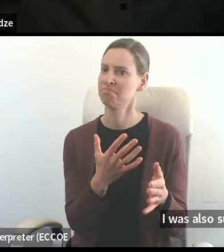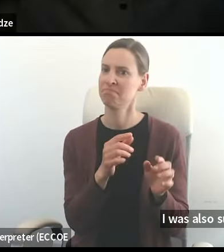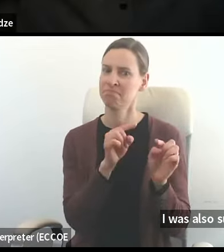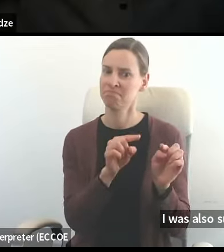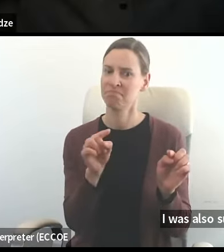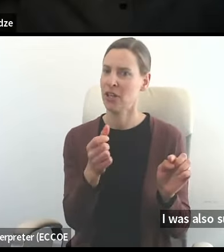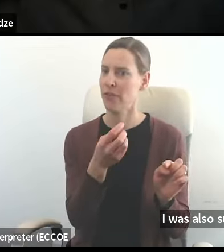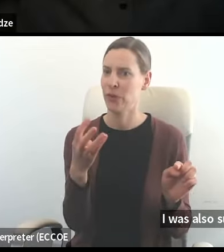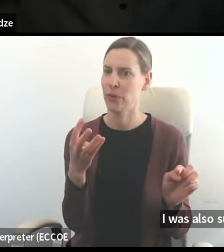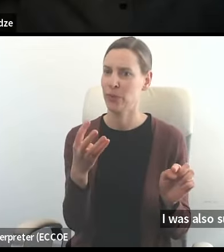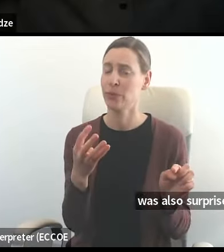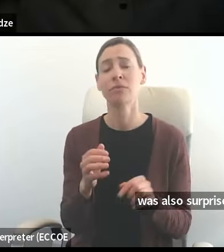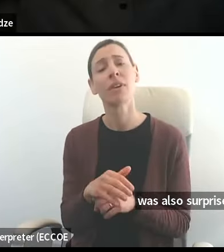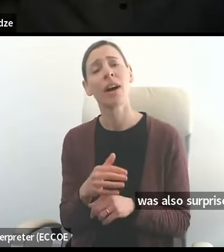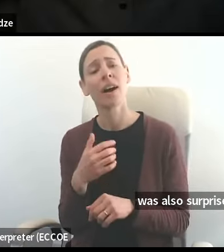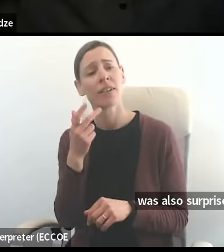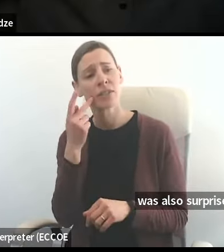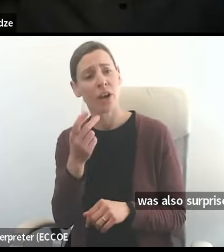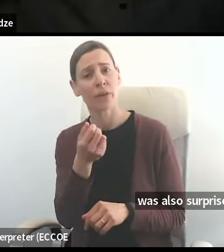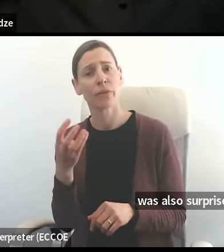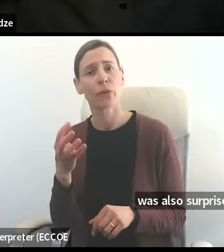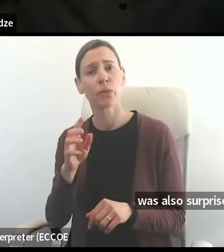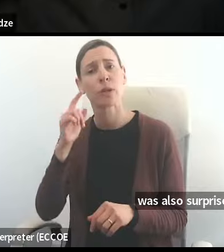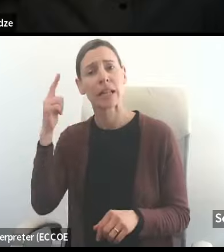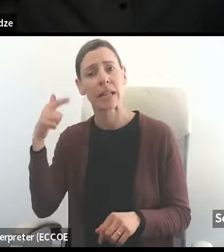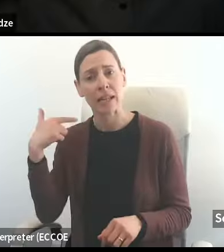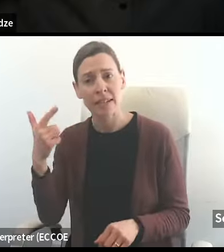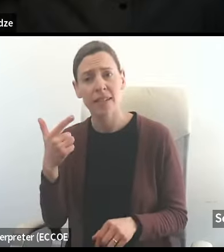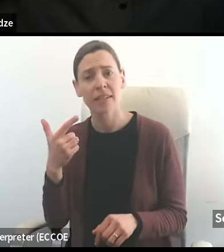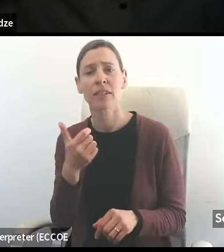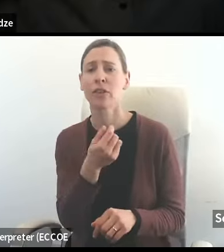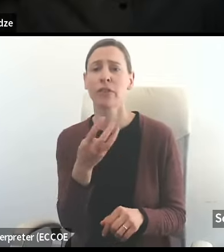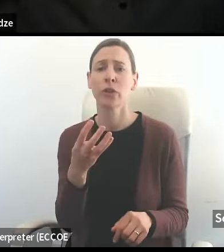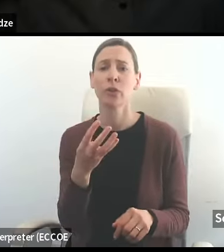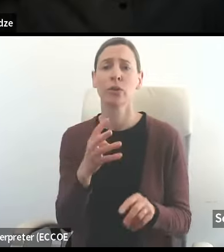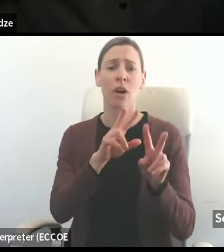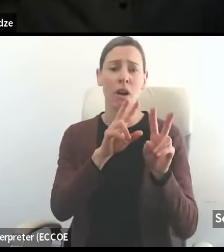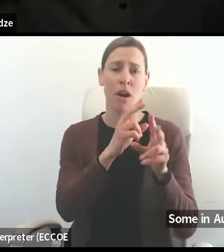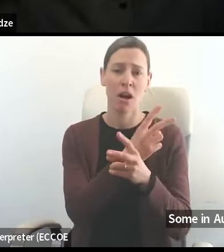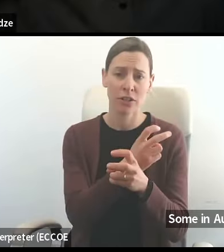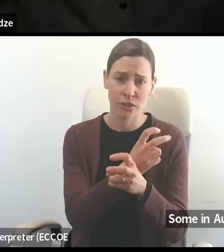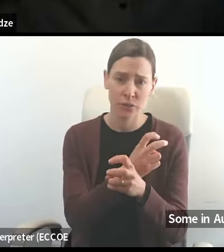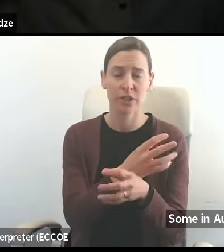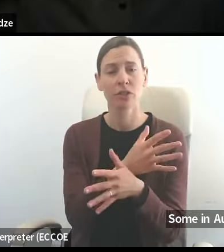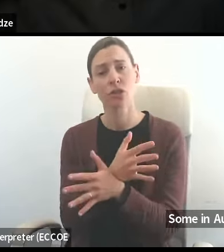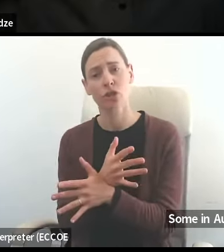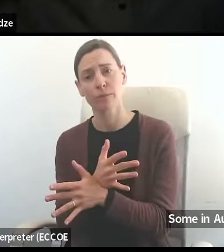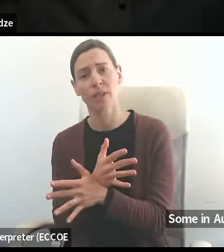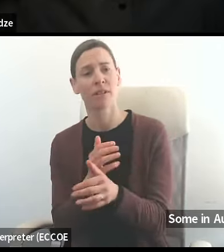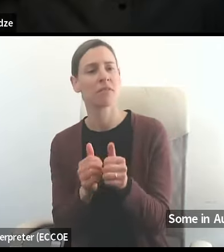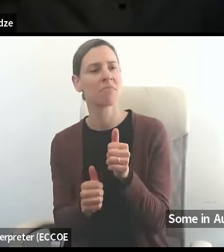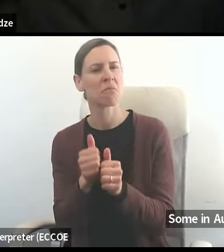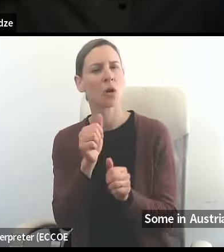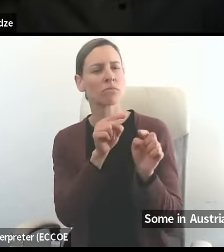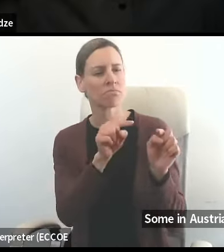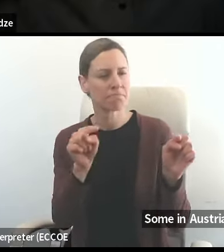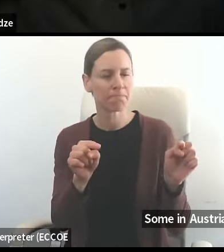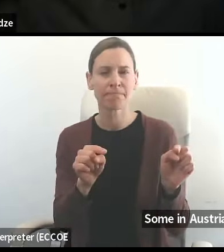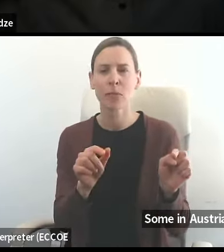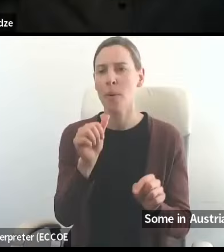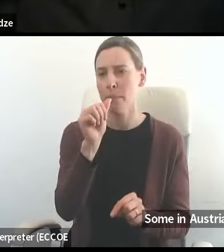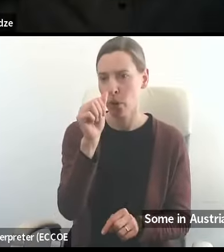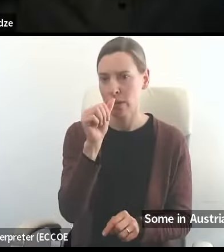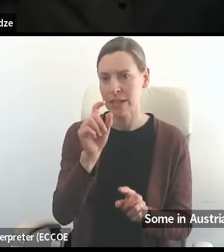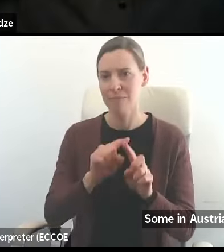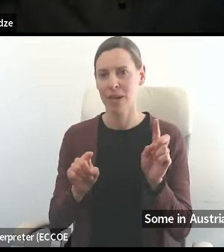some in Austria and Germany, mostly in Poland, but, you know, Western of Germany, literally